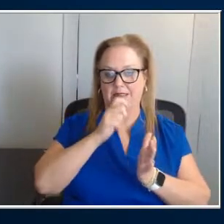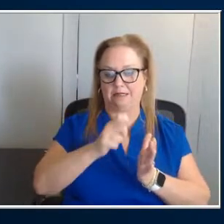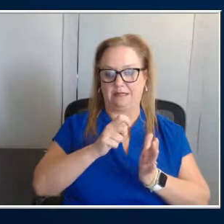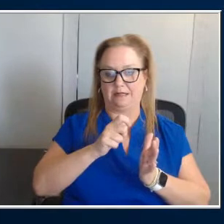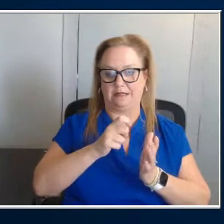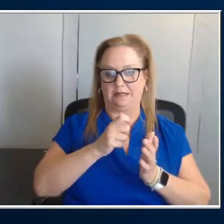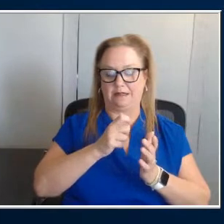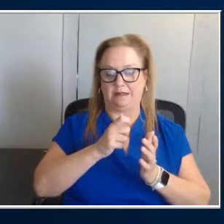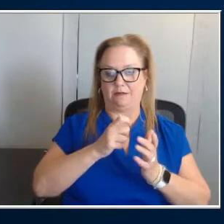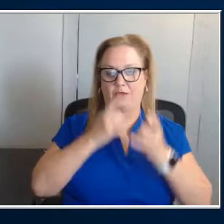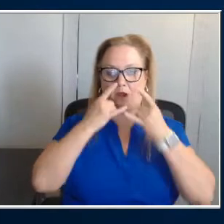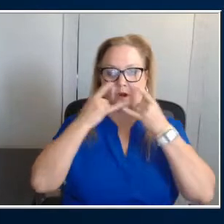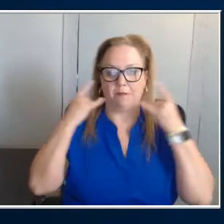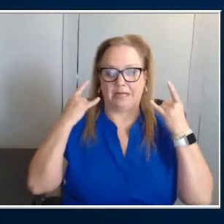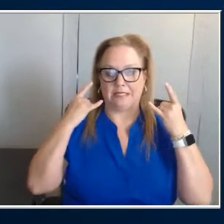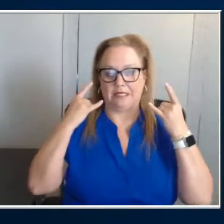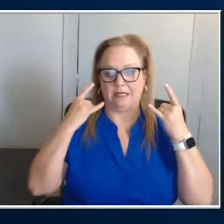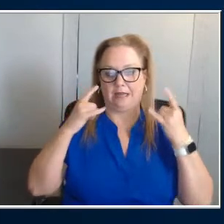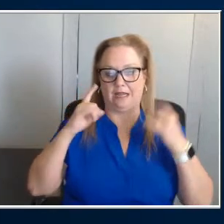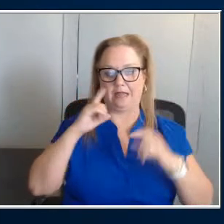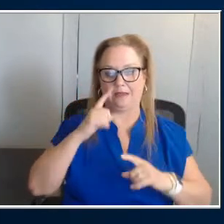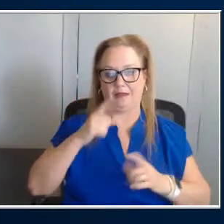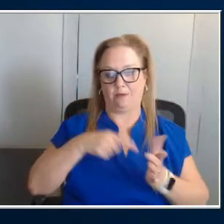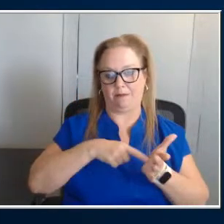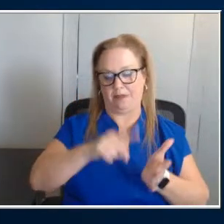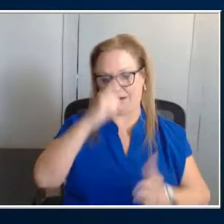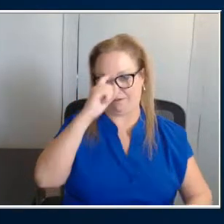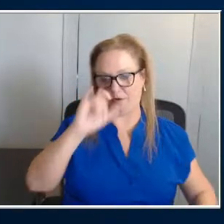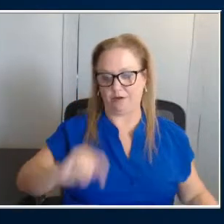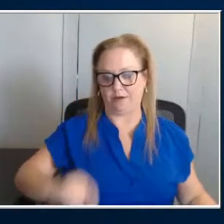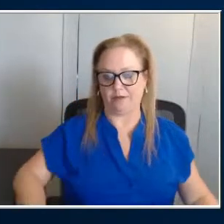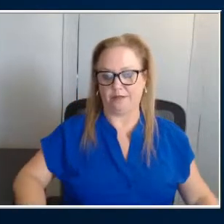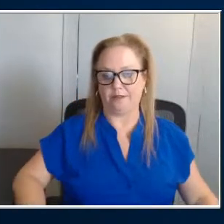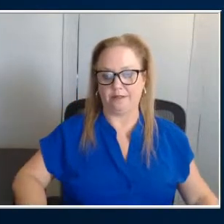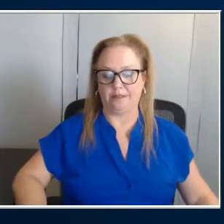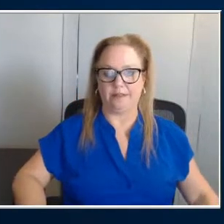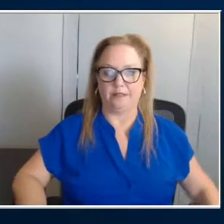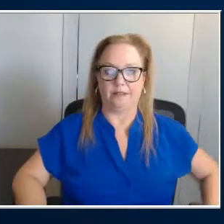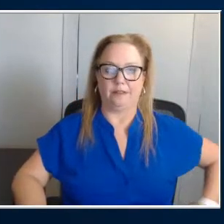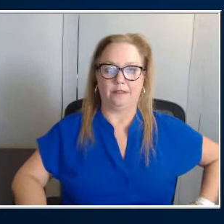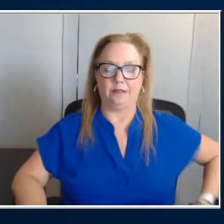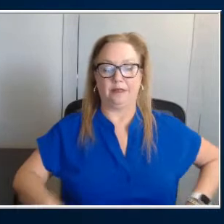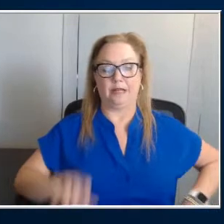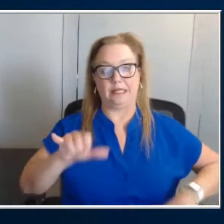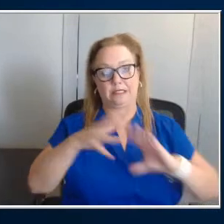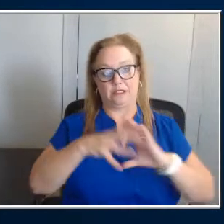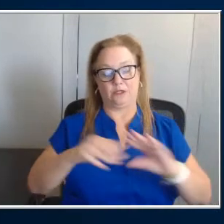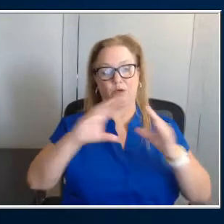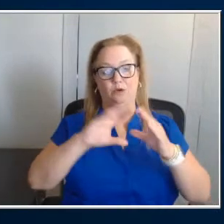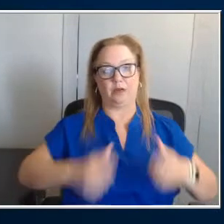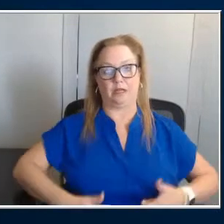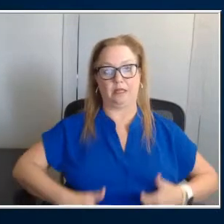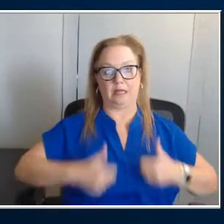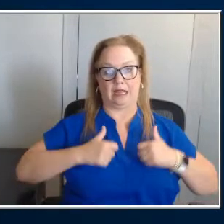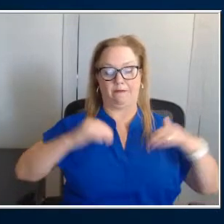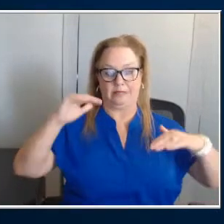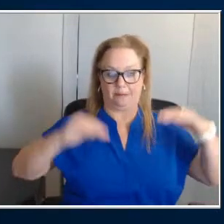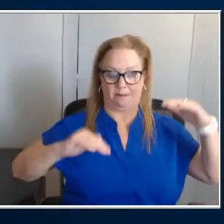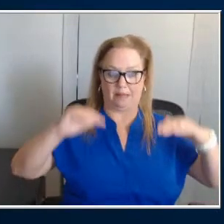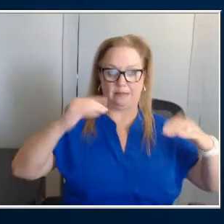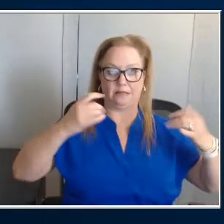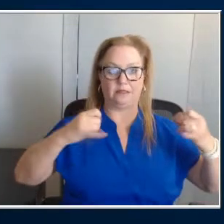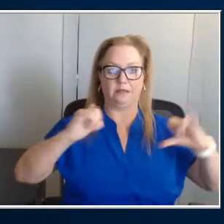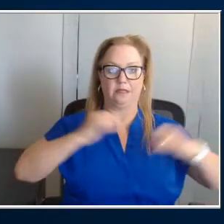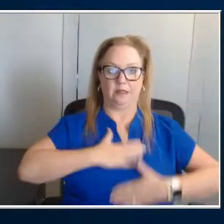our masking as we should be, and I think we paid for it. Well, and you know, that's the story. And again, life is a balance, and you have to still enjoy